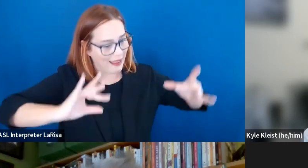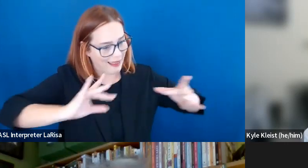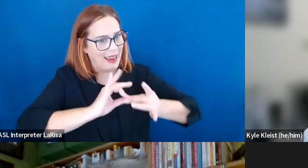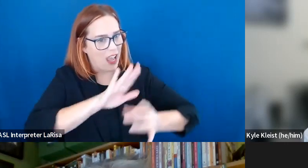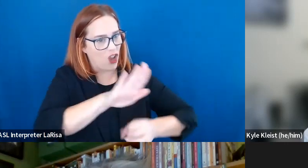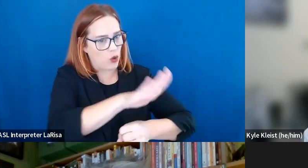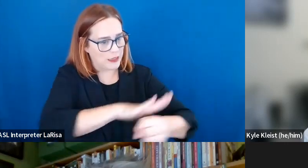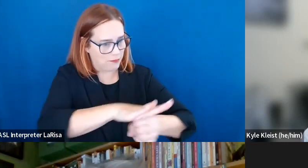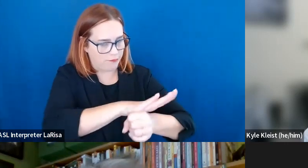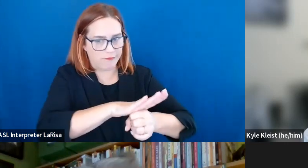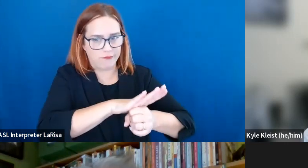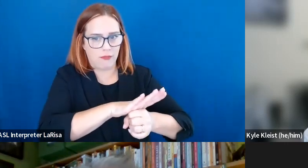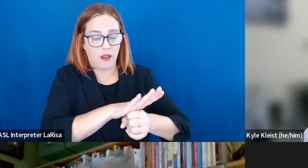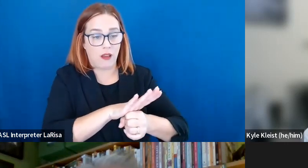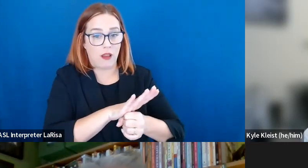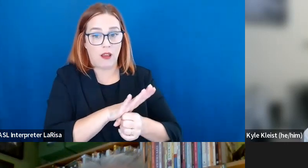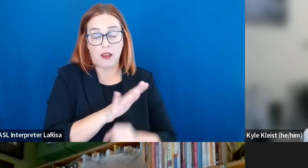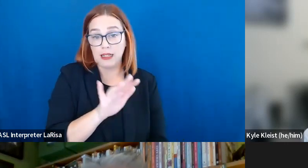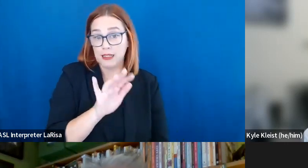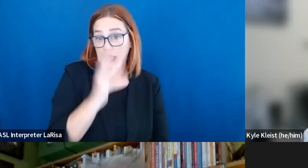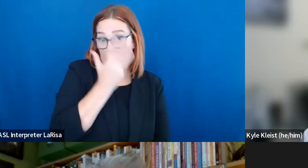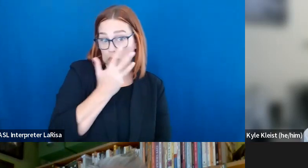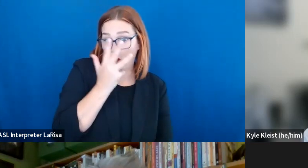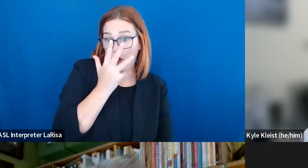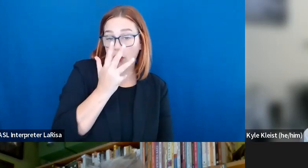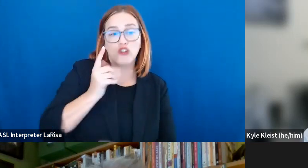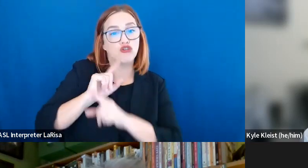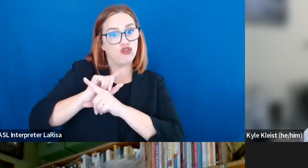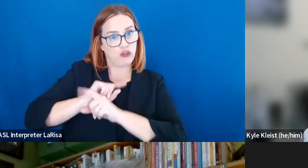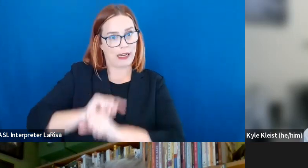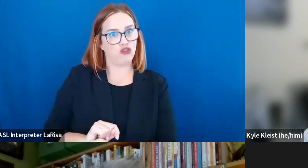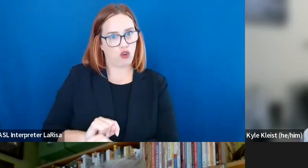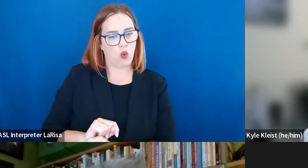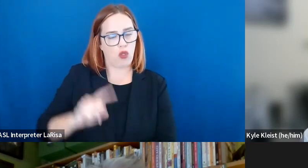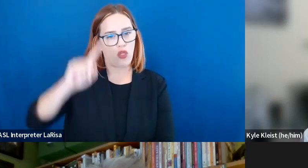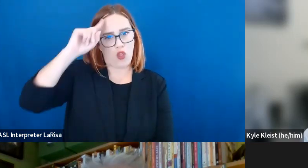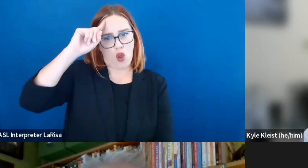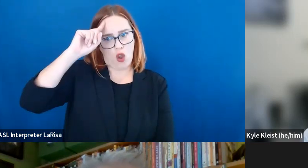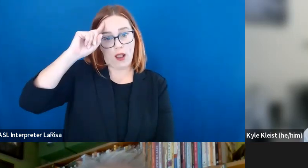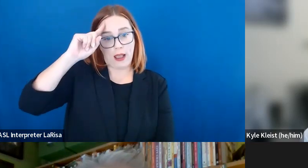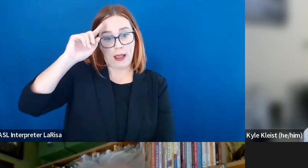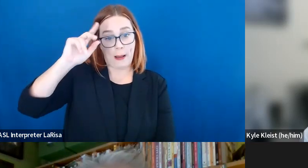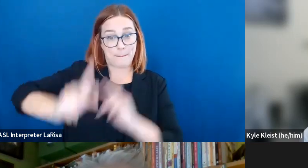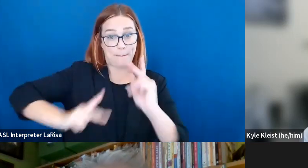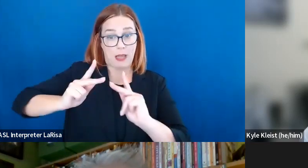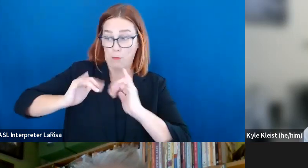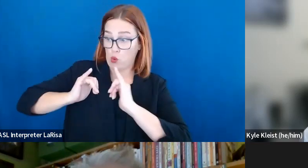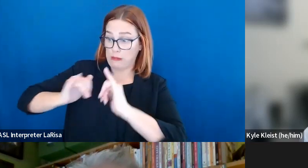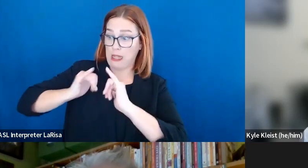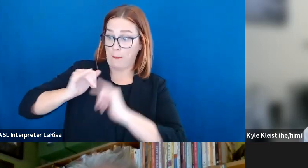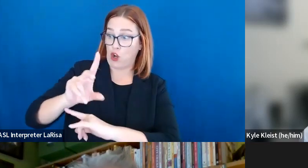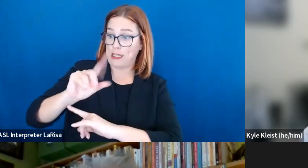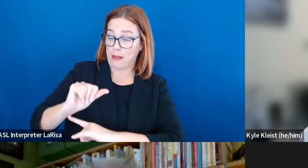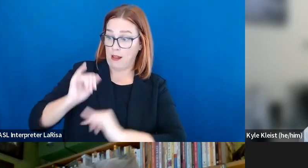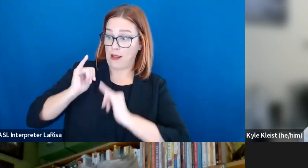it around, as Kyle says, that traditional thought of people with similar disability labels or experiences,